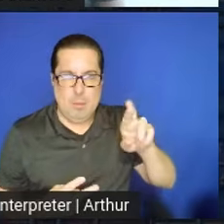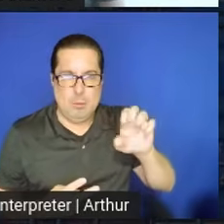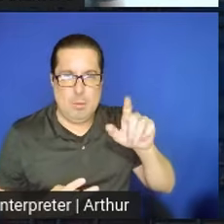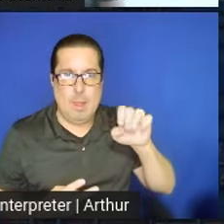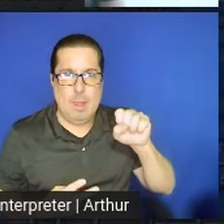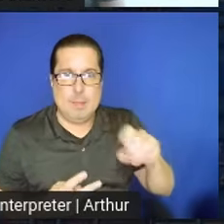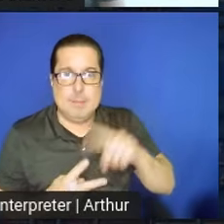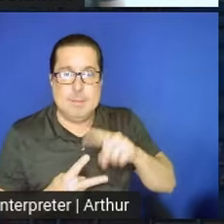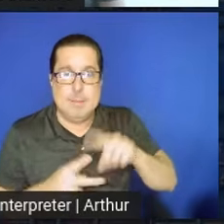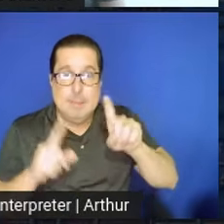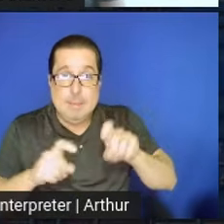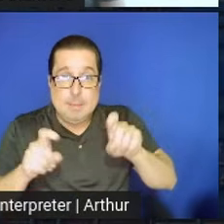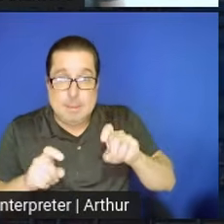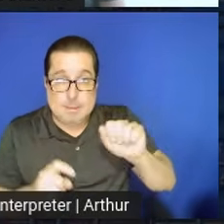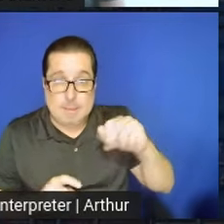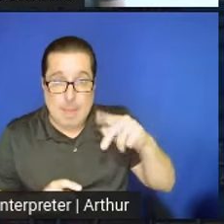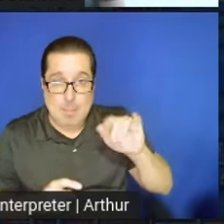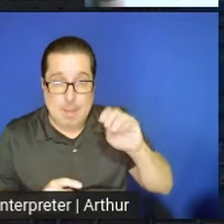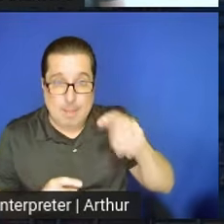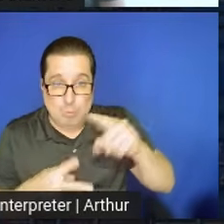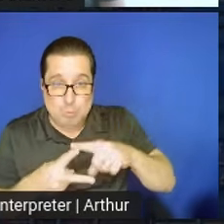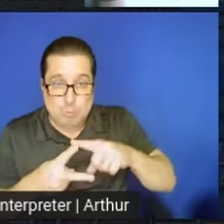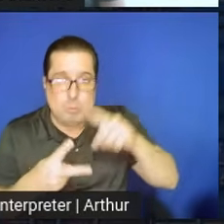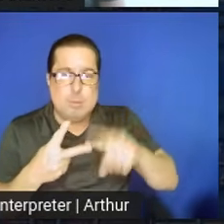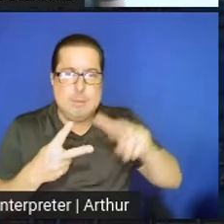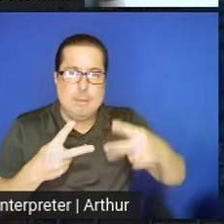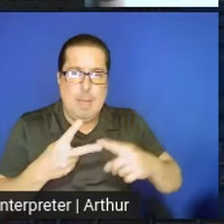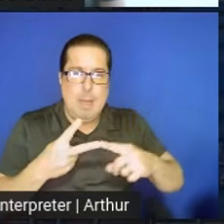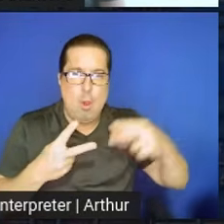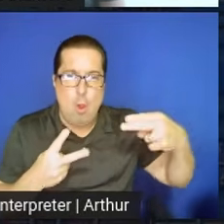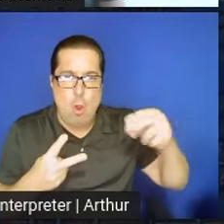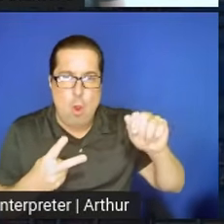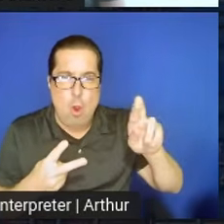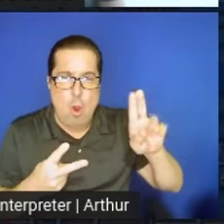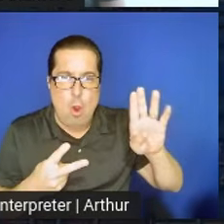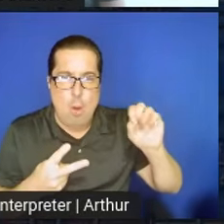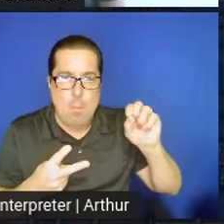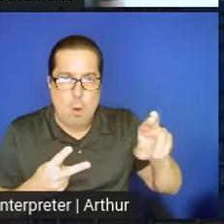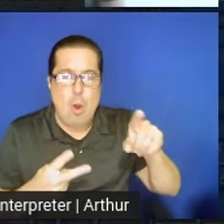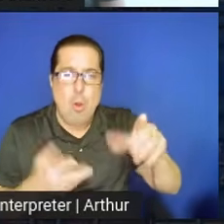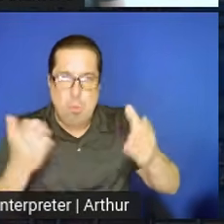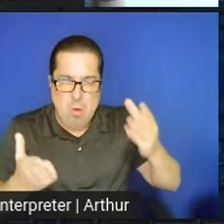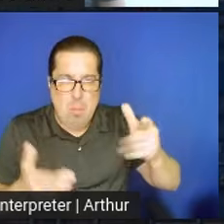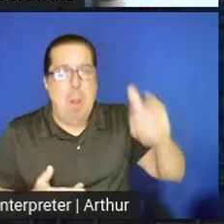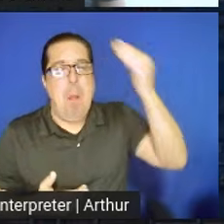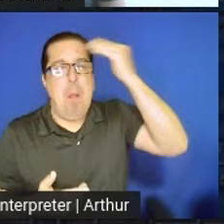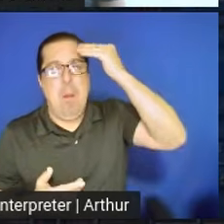application, and the second one's Harbor. You are probably familiar with it.